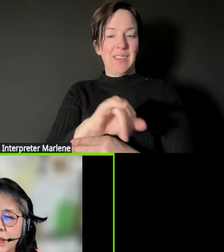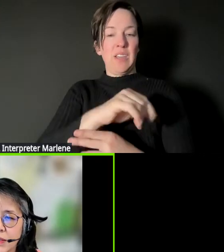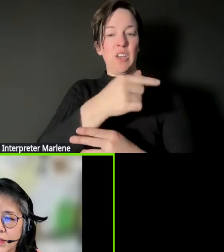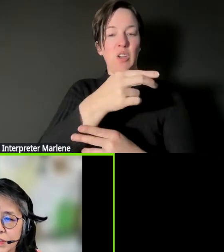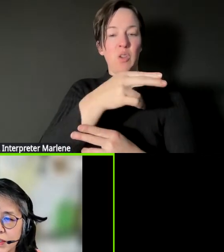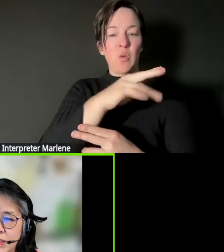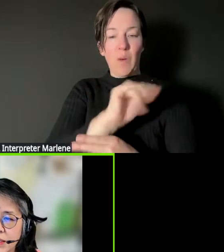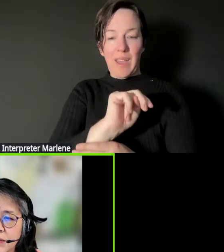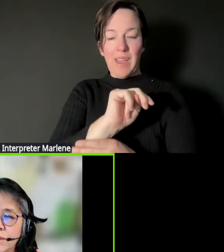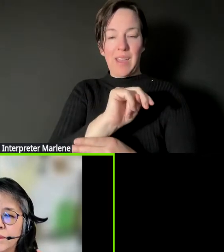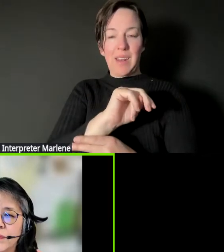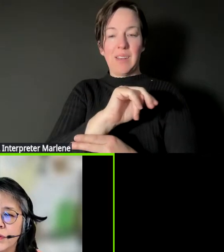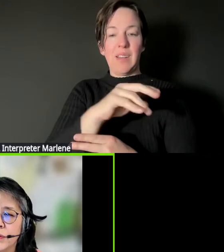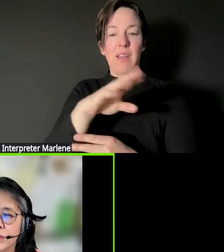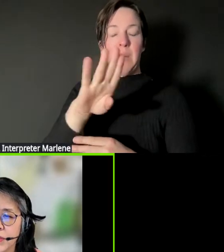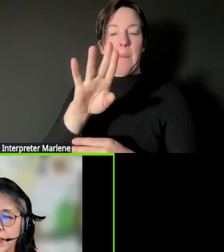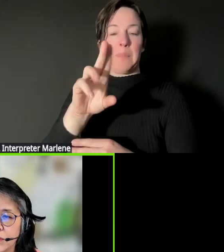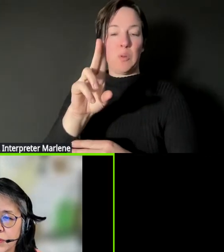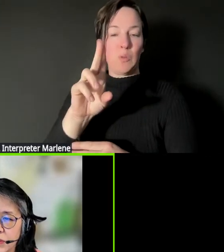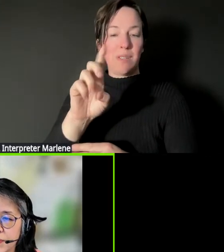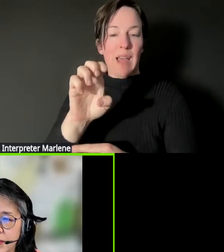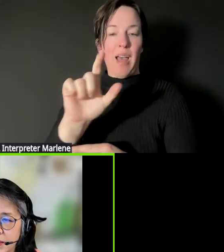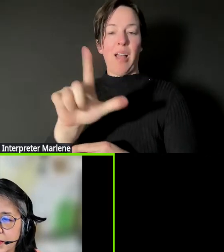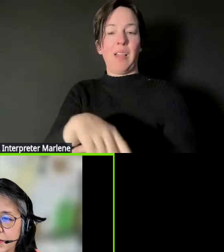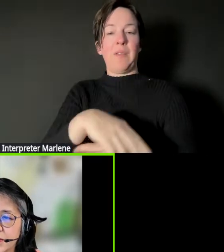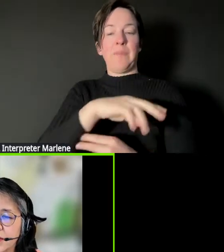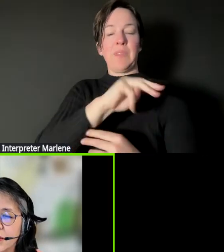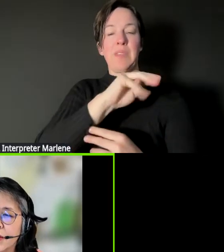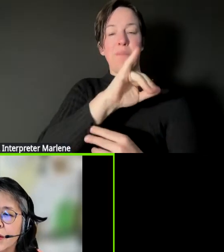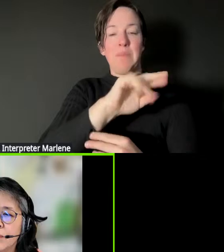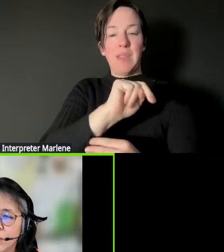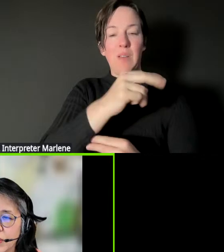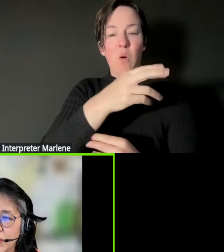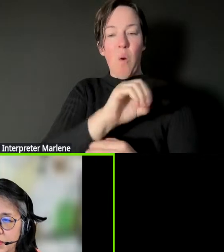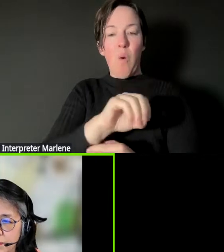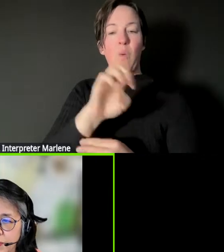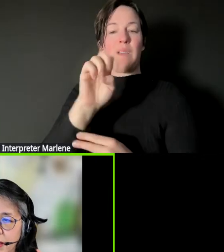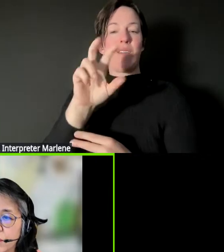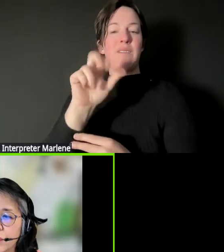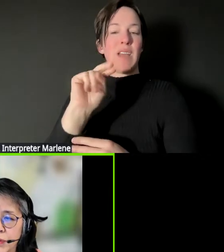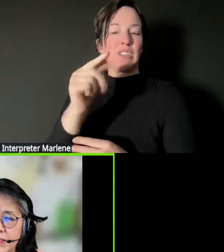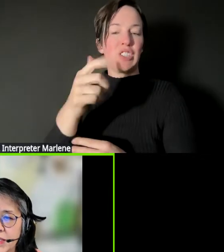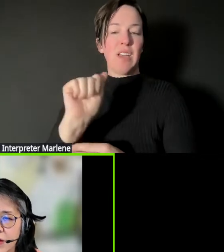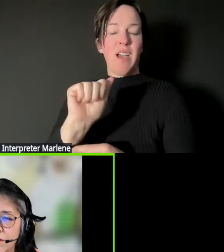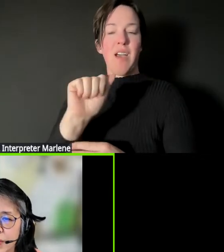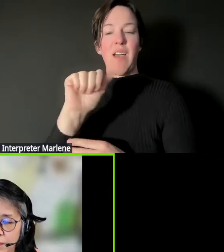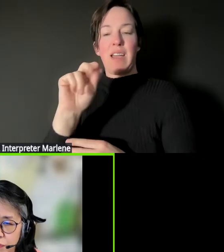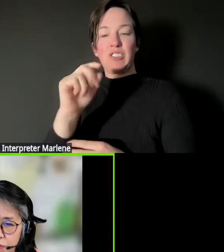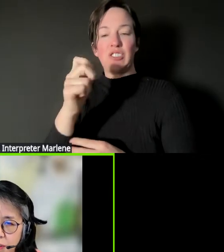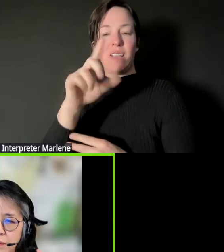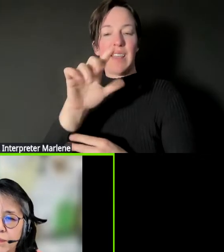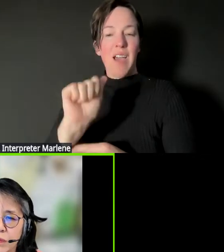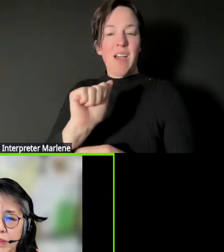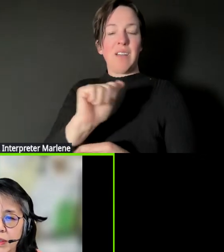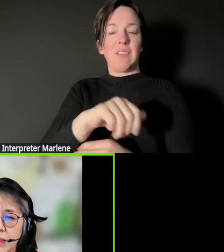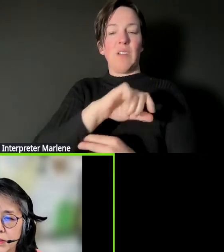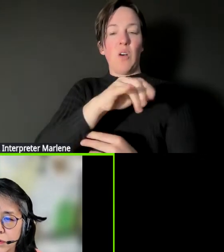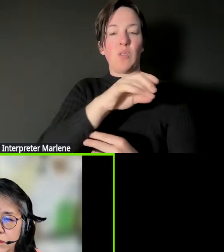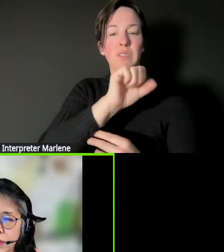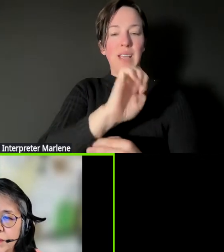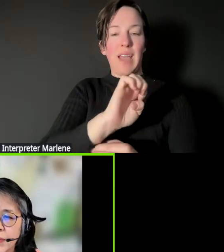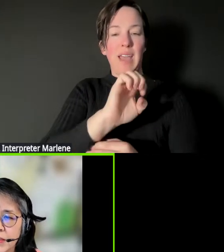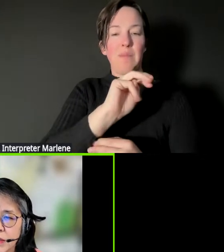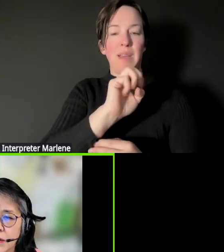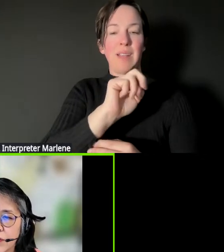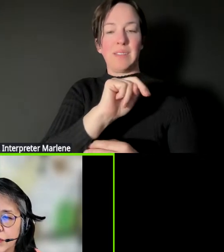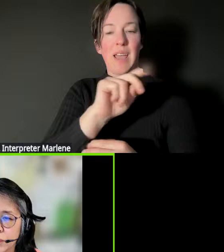Evangelina Angelina, Jose Luis Mendez, Maria Zip, and 3 staff members, Marina